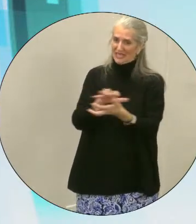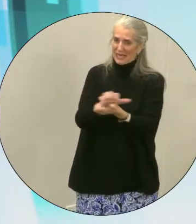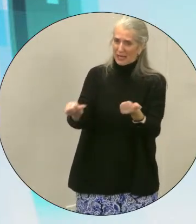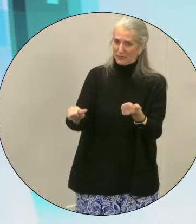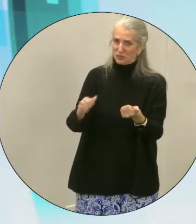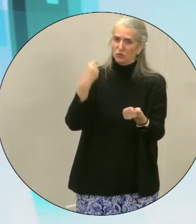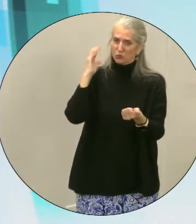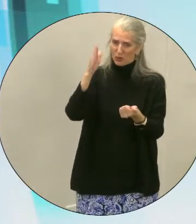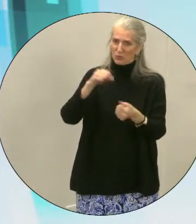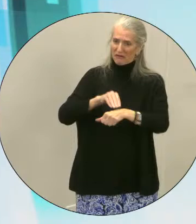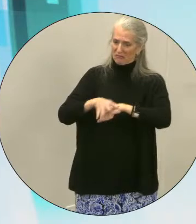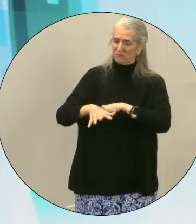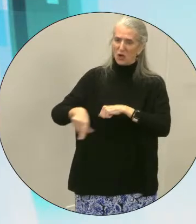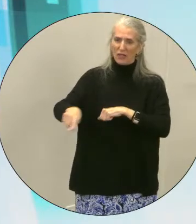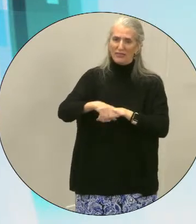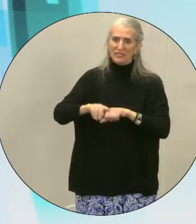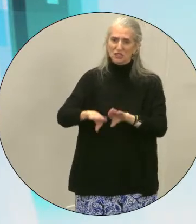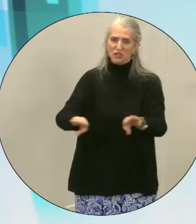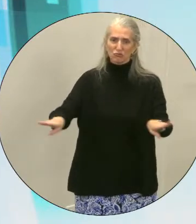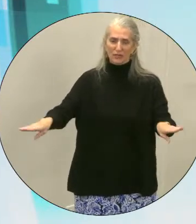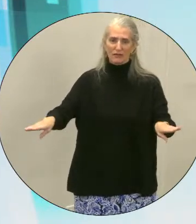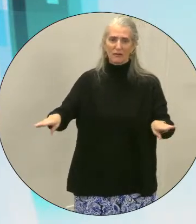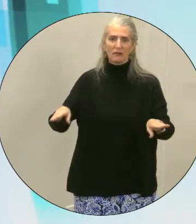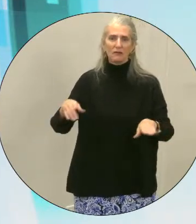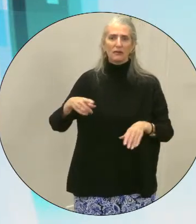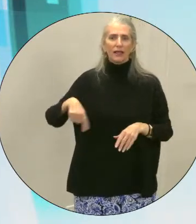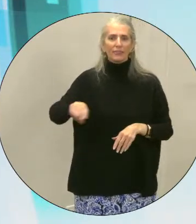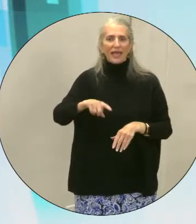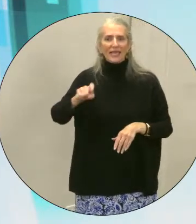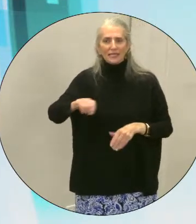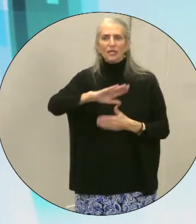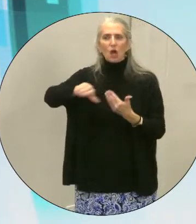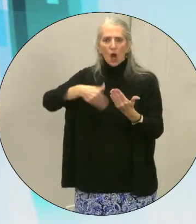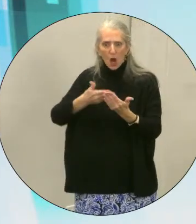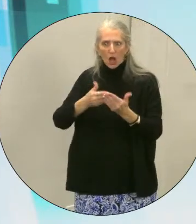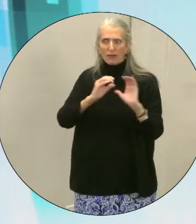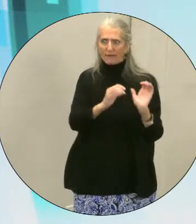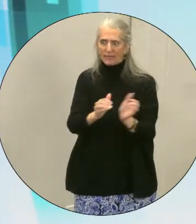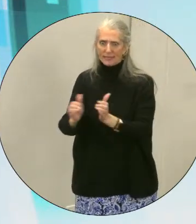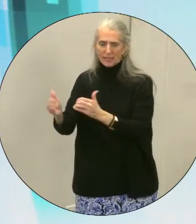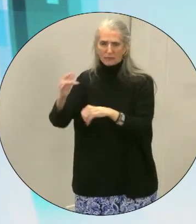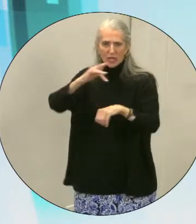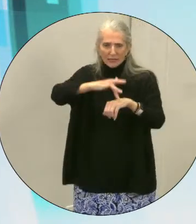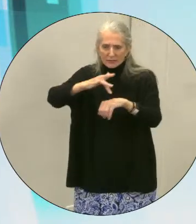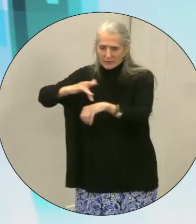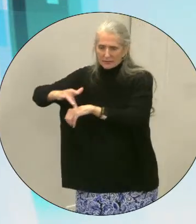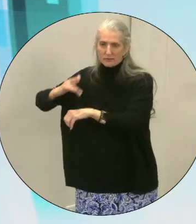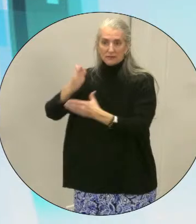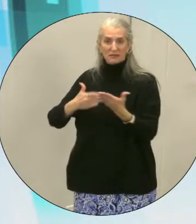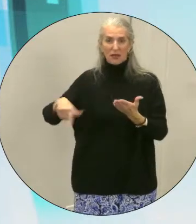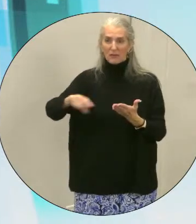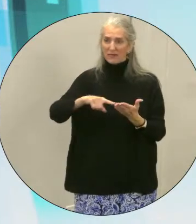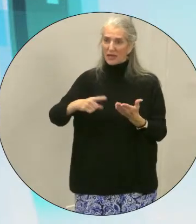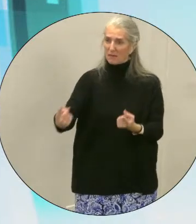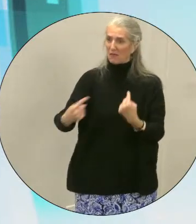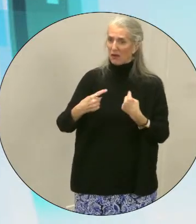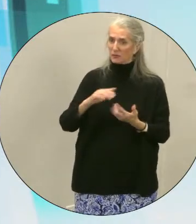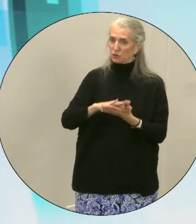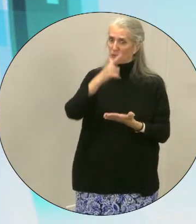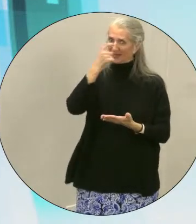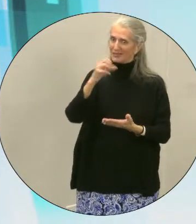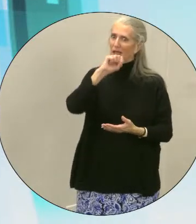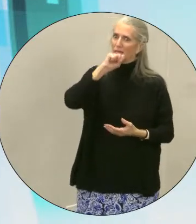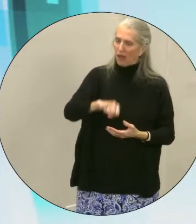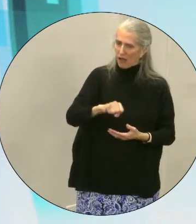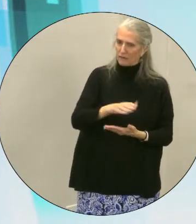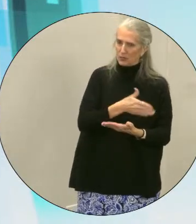children. They need all of these subjects. Some kids come to school because they love music. They come to school